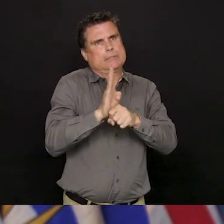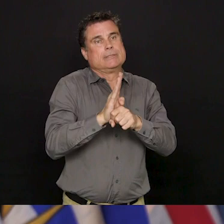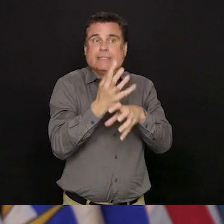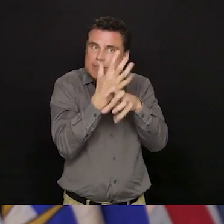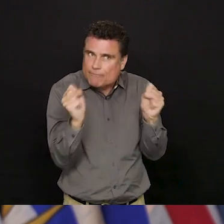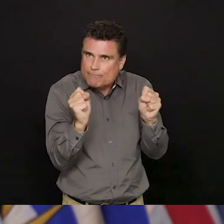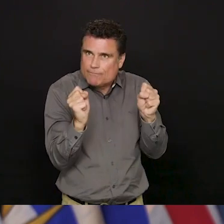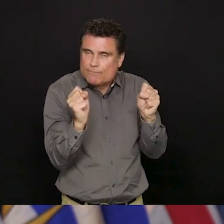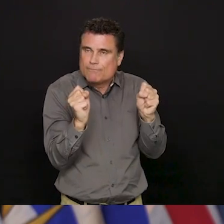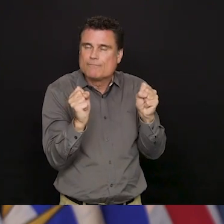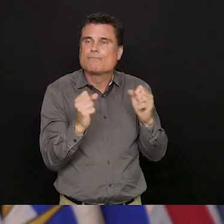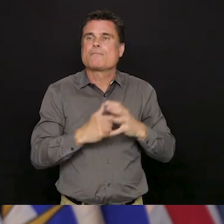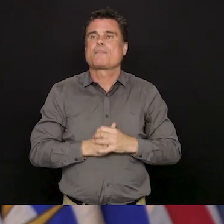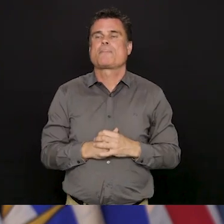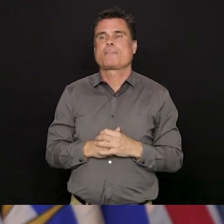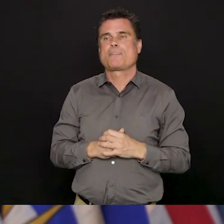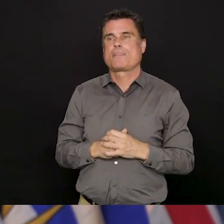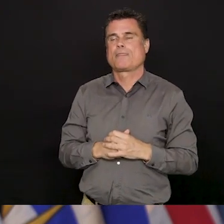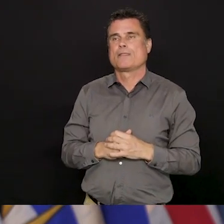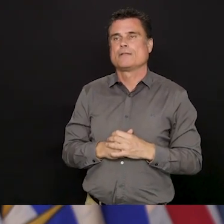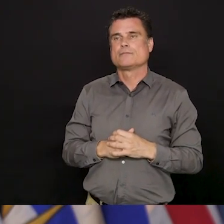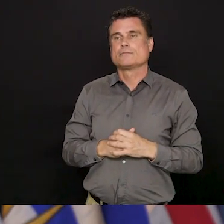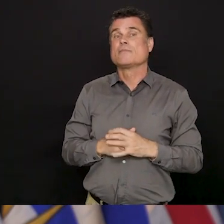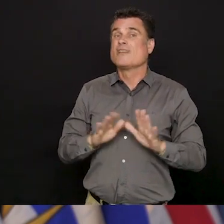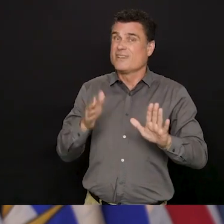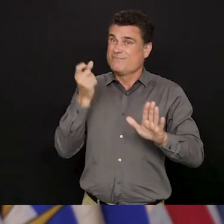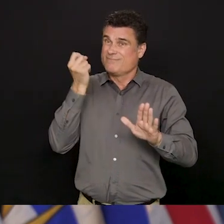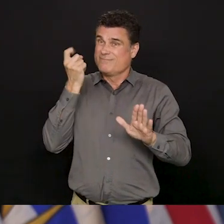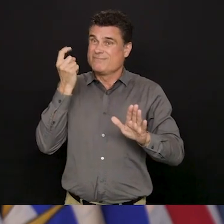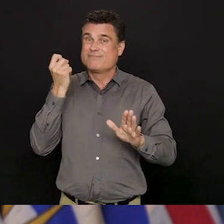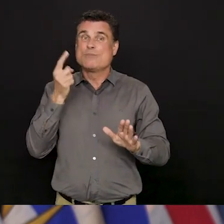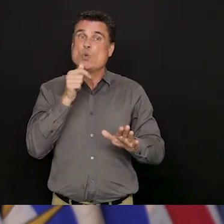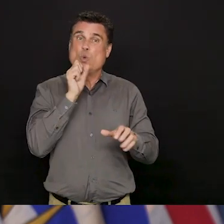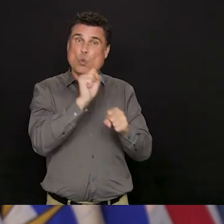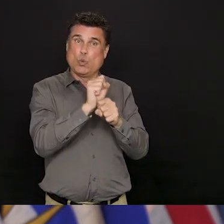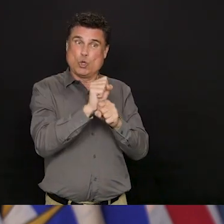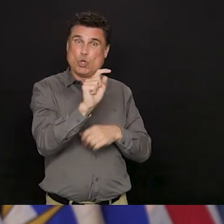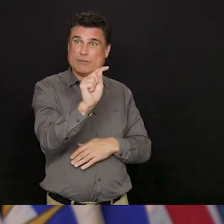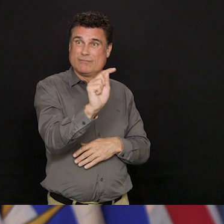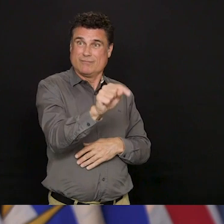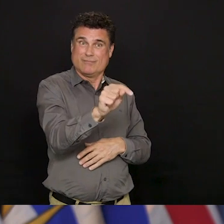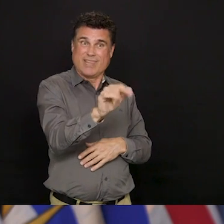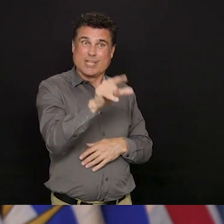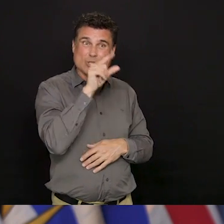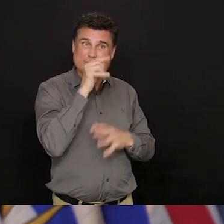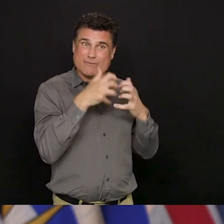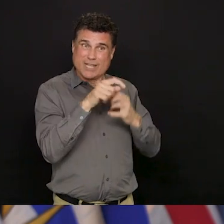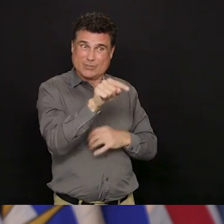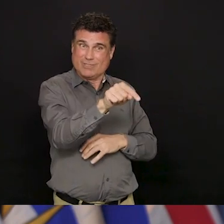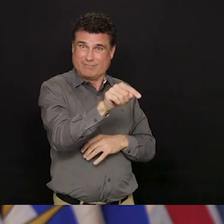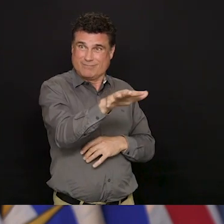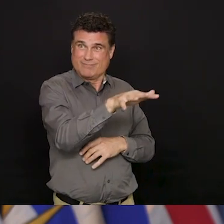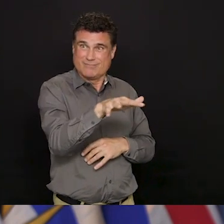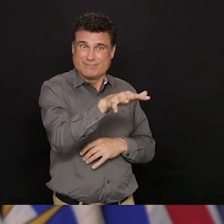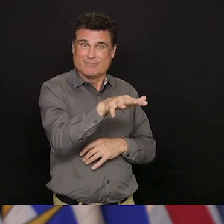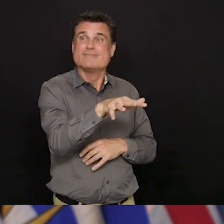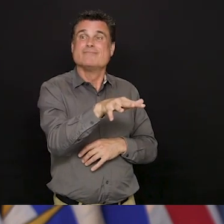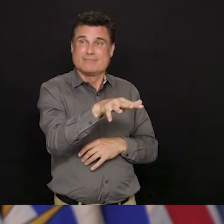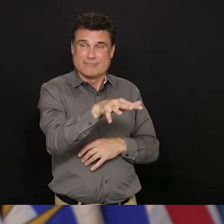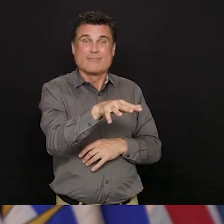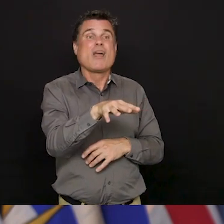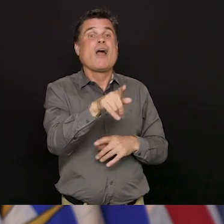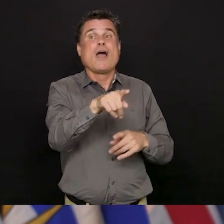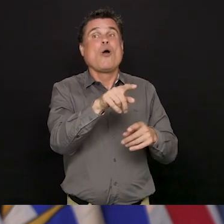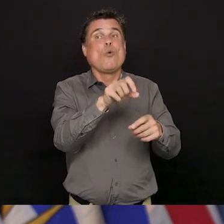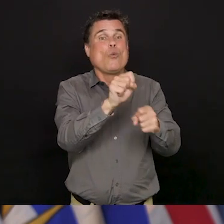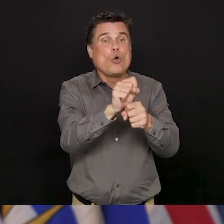Vancouver and Fraser, a number of the people who worked in the facility actually live in the Fraser Health Region, and it is our convention of how we